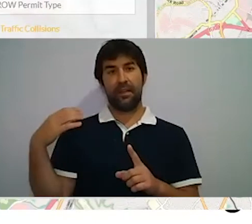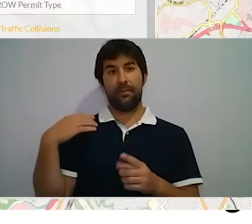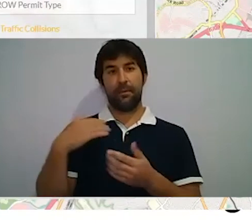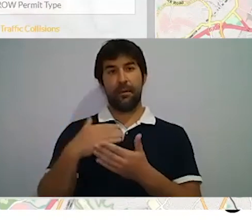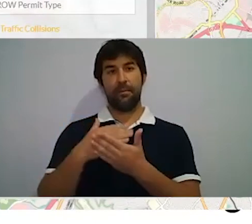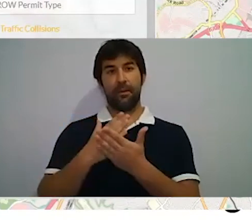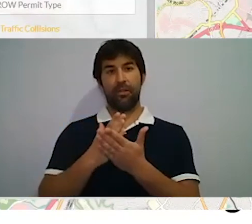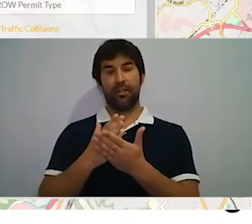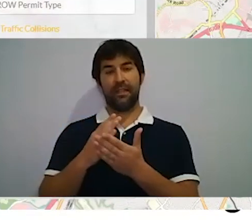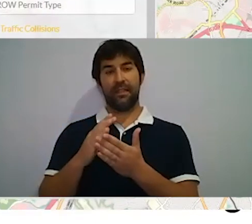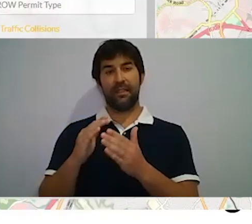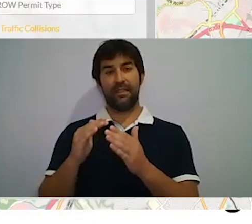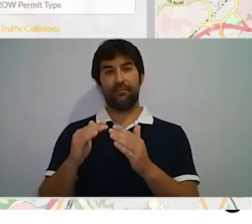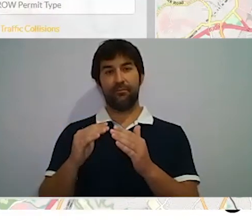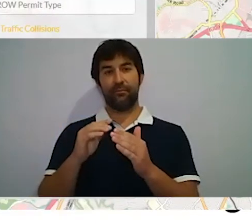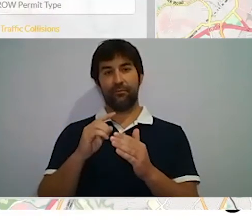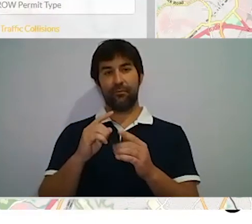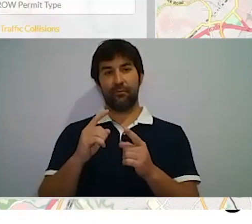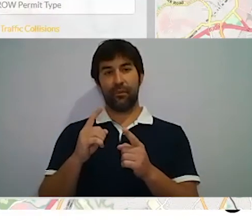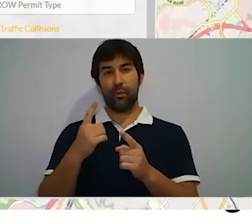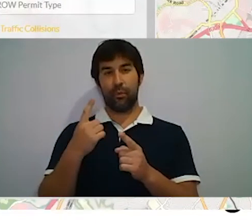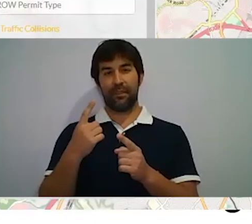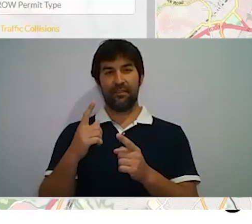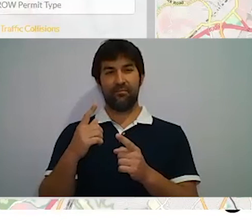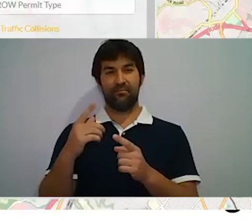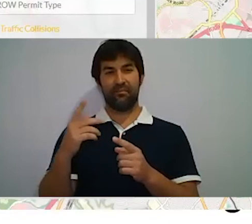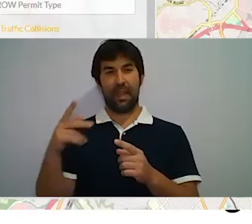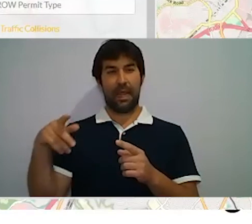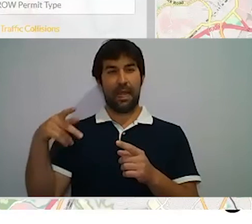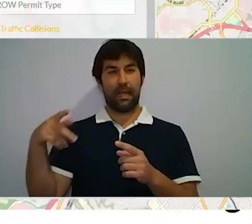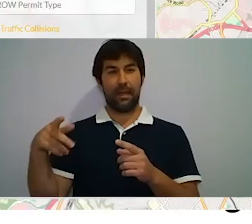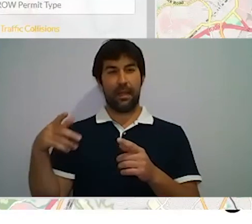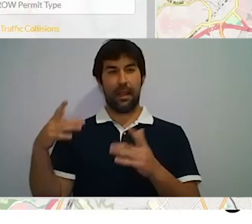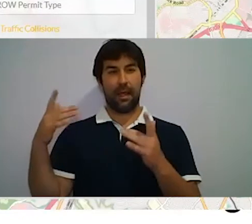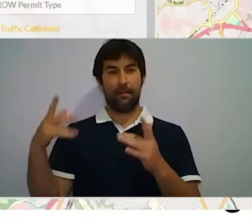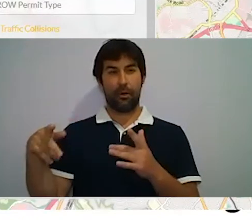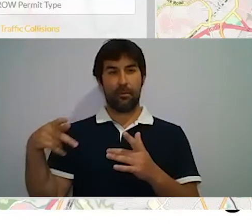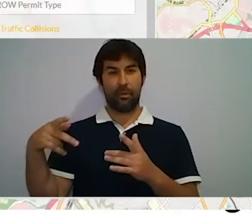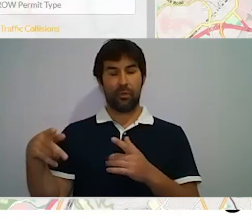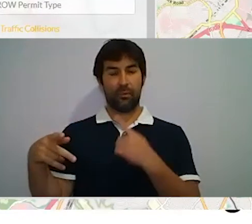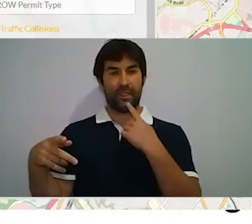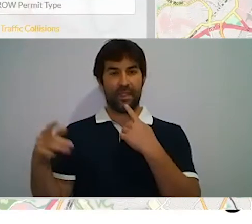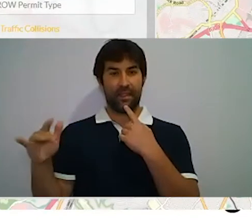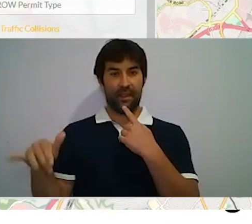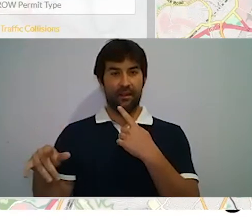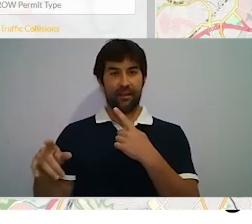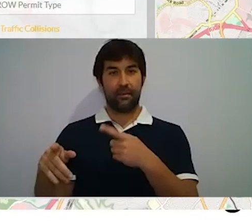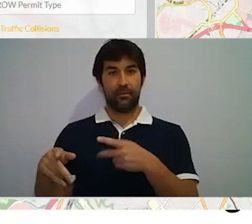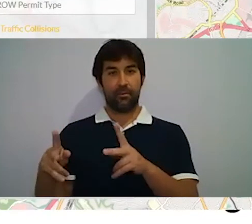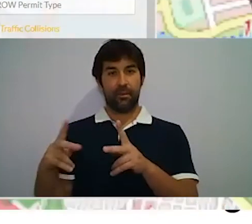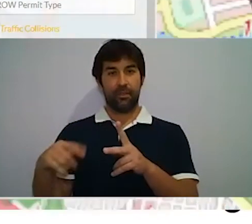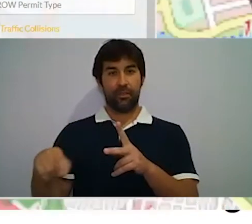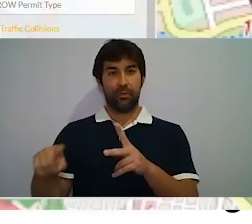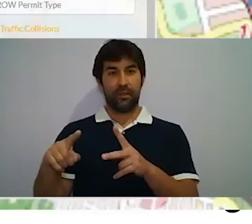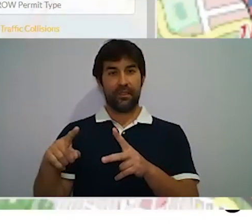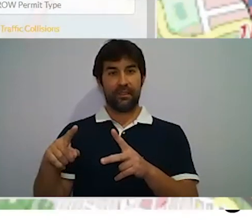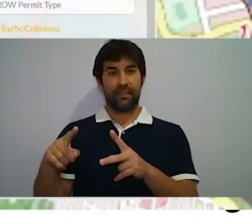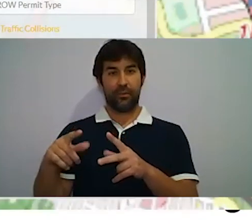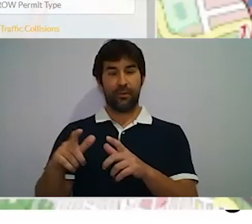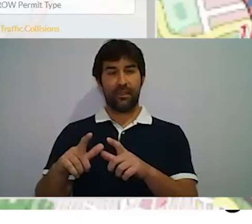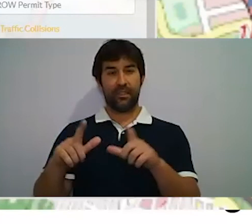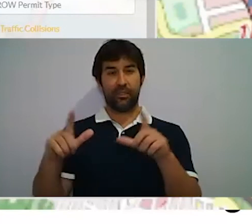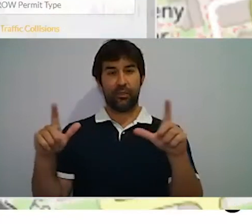community, and in the Mount Washington community, there is a diversity of